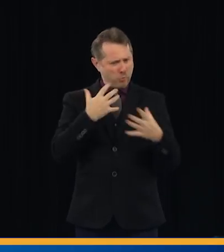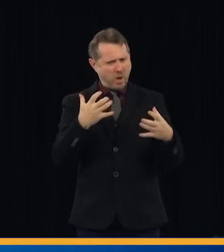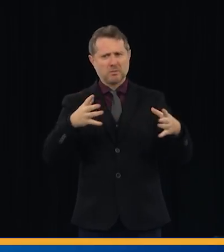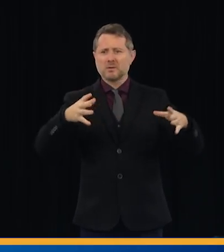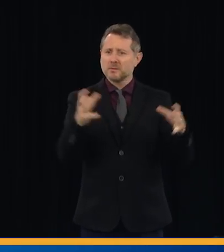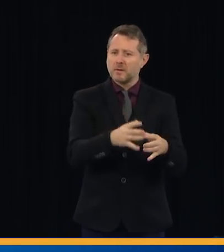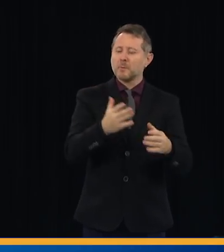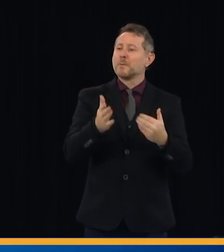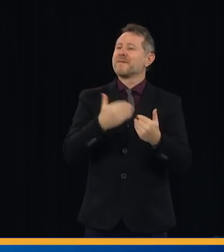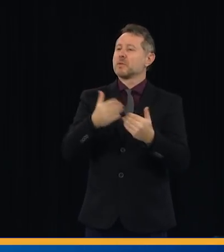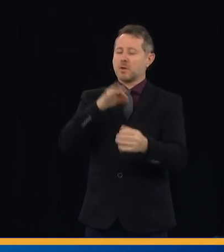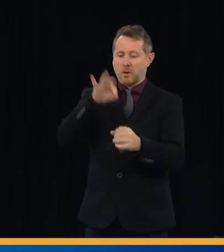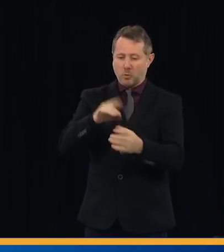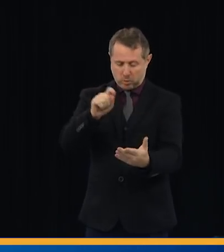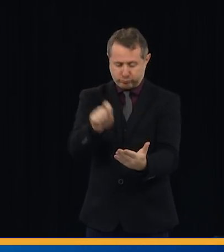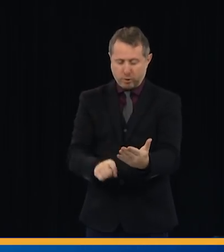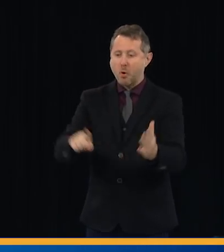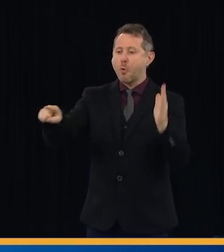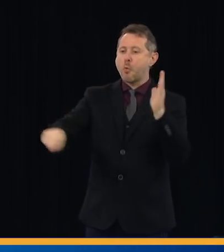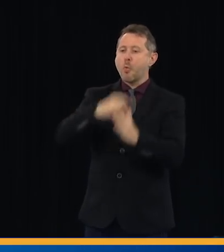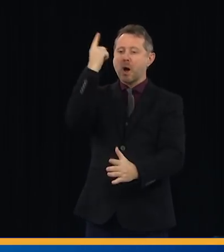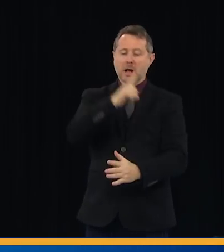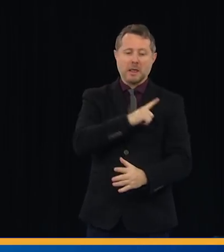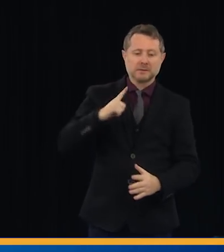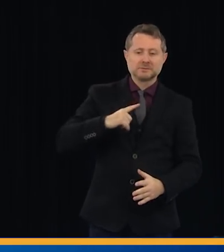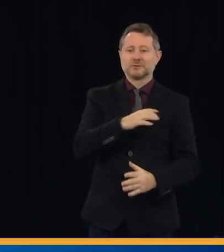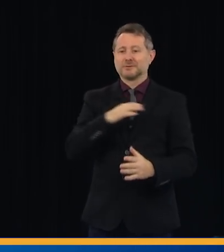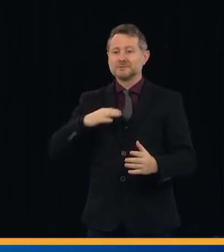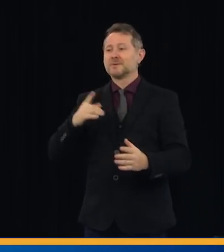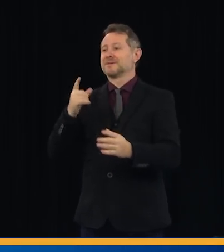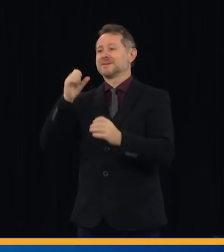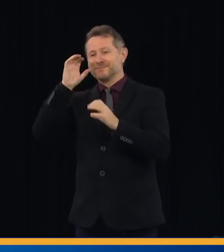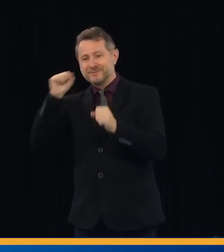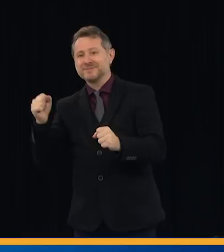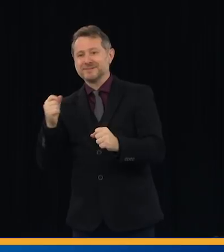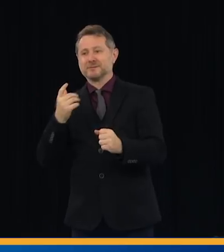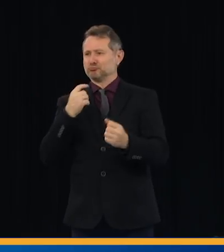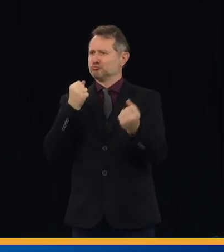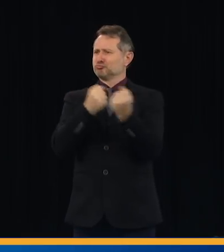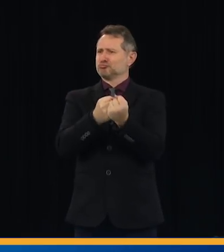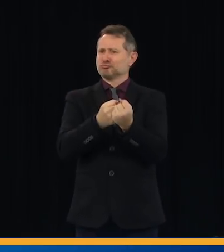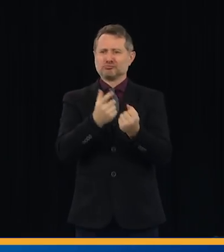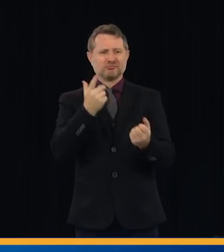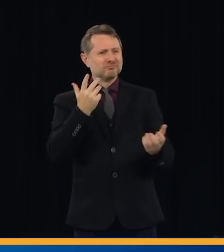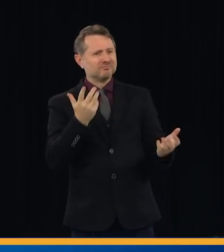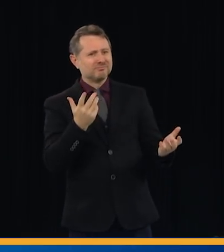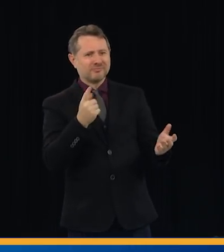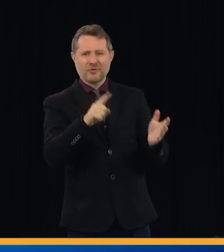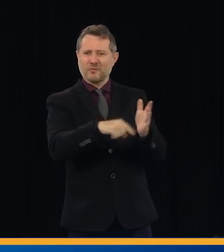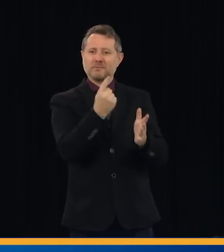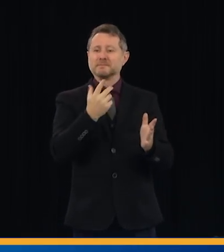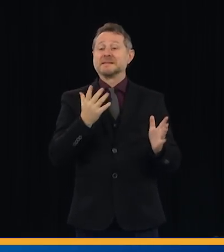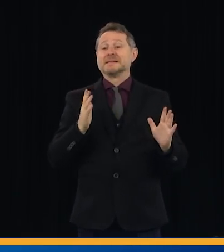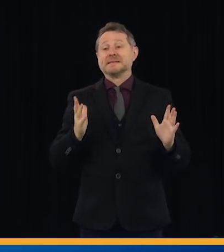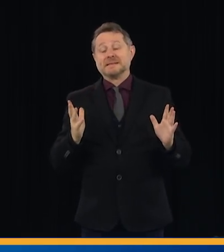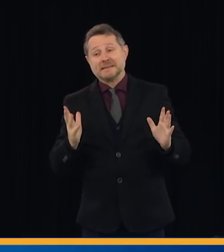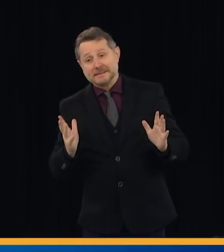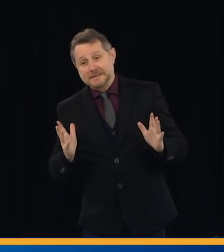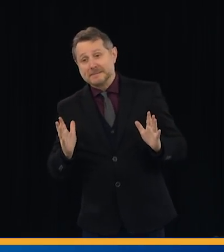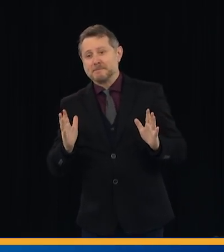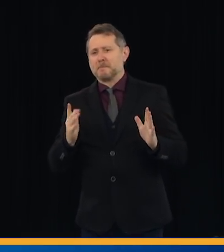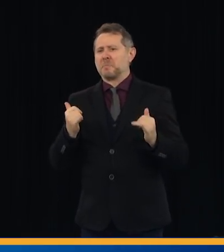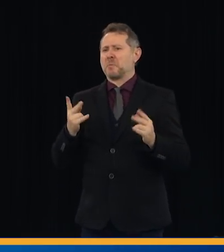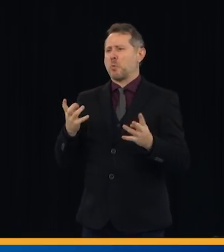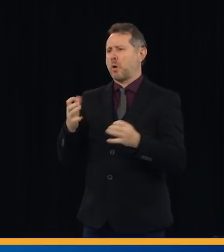once. Everybody wants to vote, everybody wants to do their civic duty, but don't make me come out and vote,